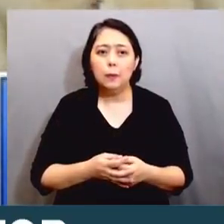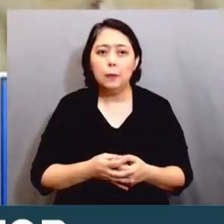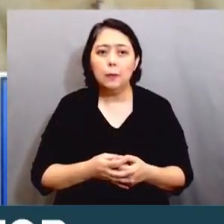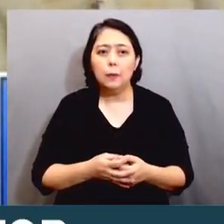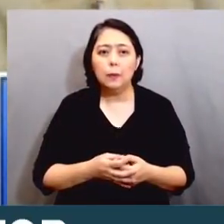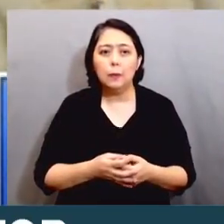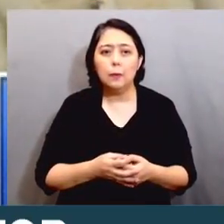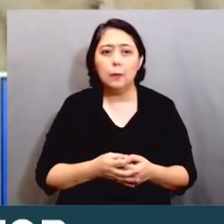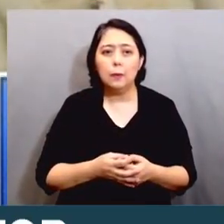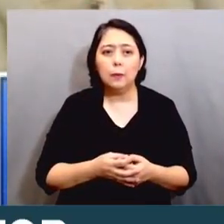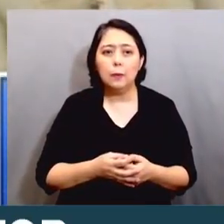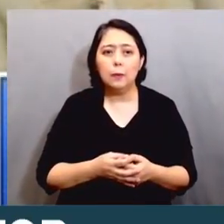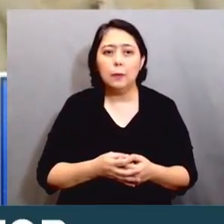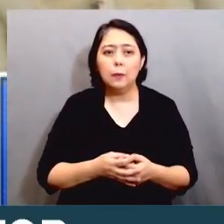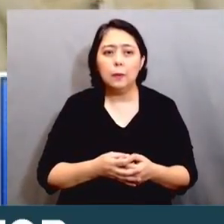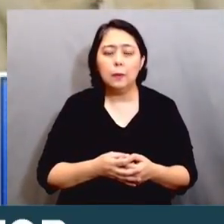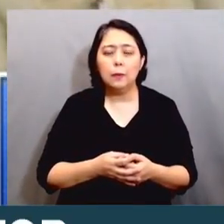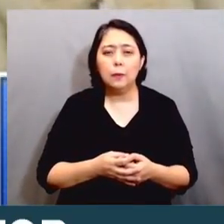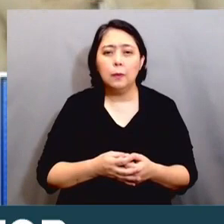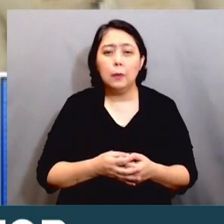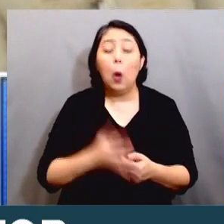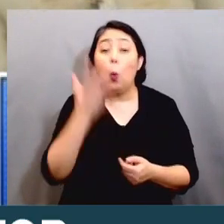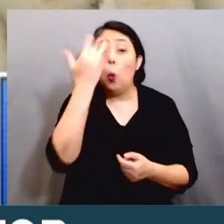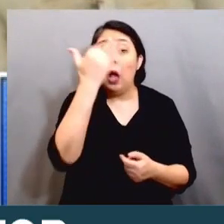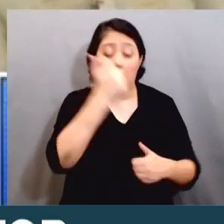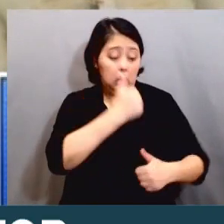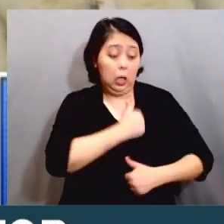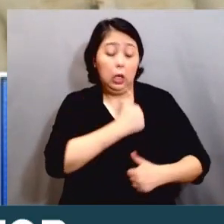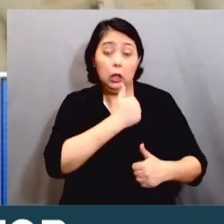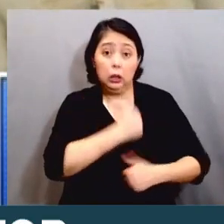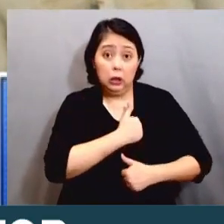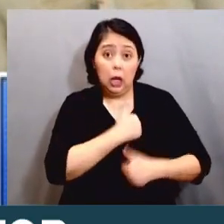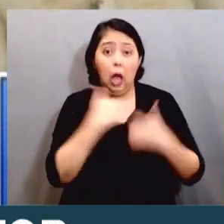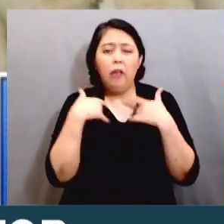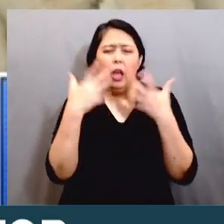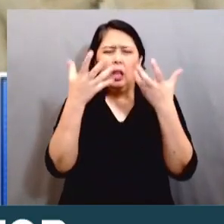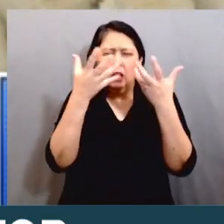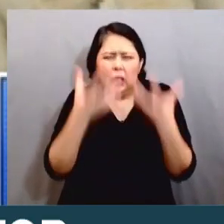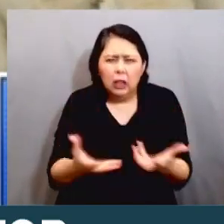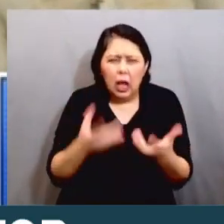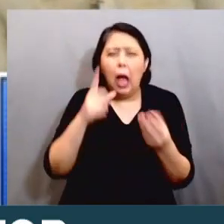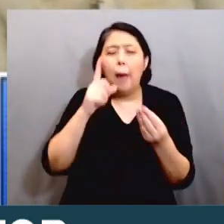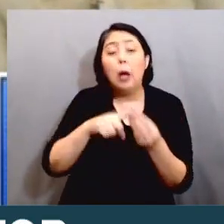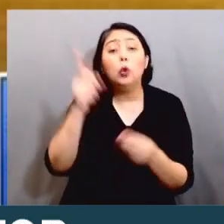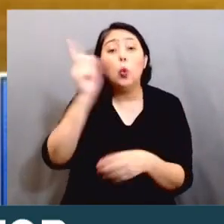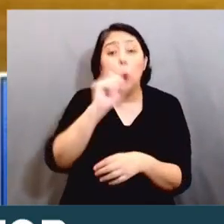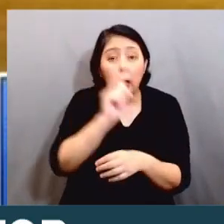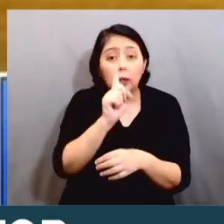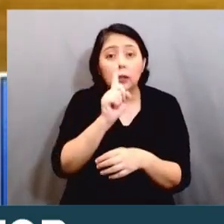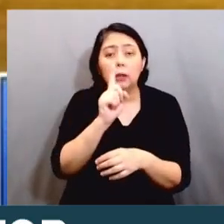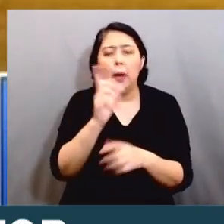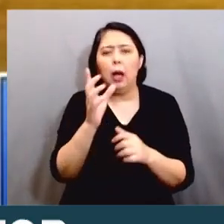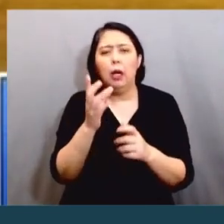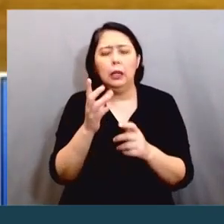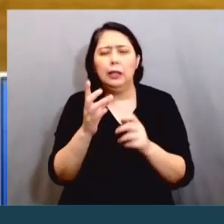by criminality and the drug trade problem.